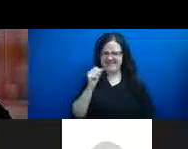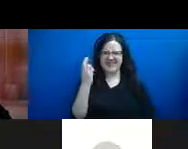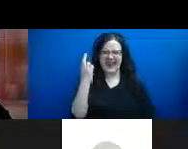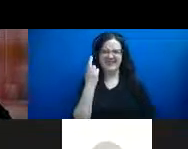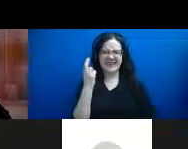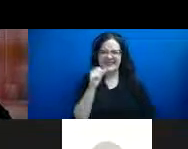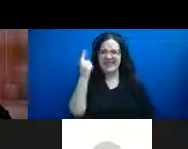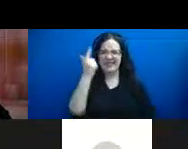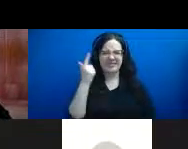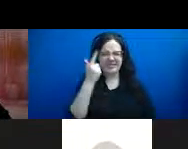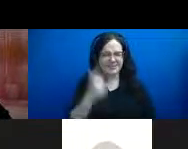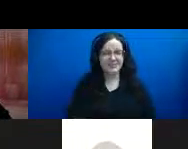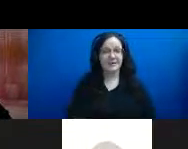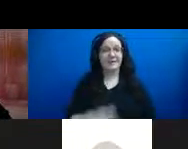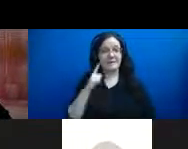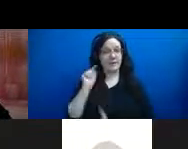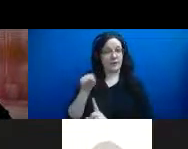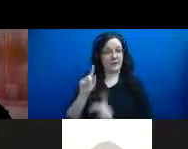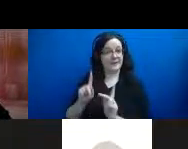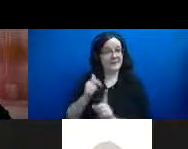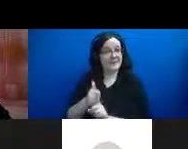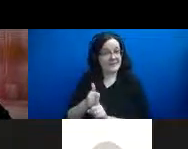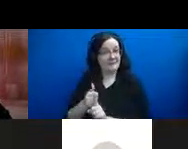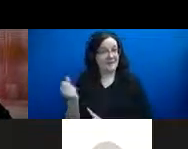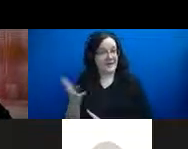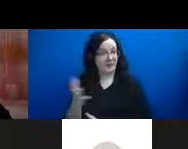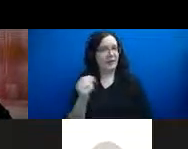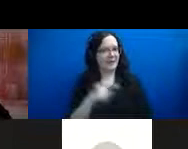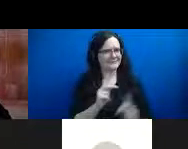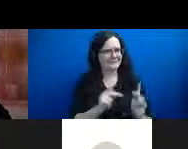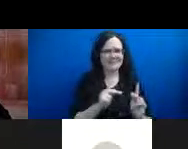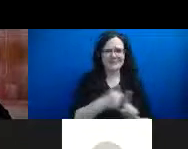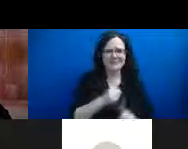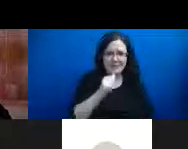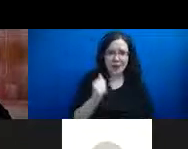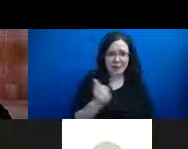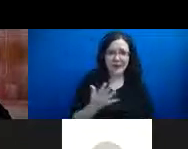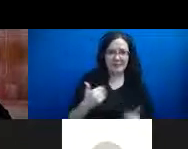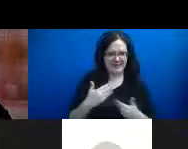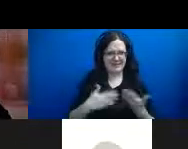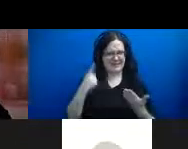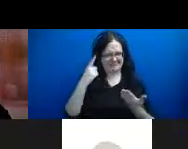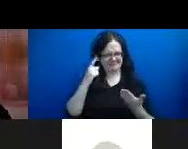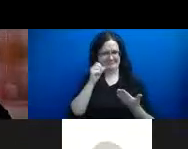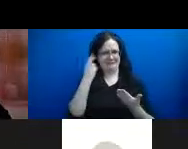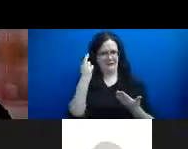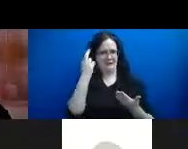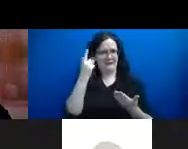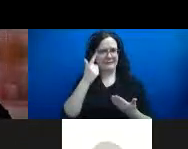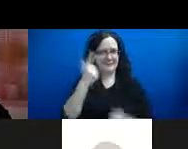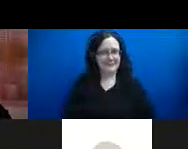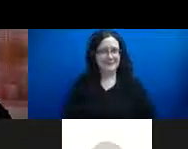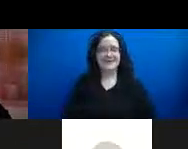those who gamble, and actually those who don't gamble. So irrationality, and all you have to do is do a coin flip